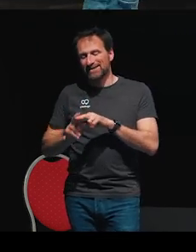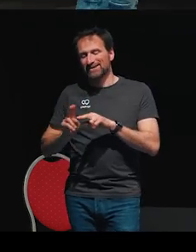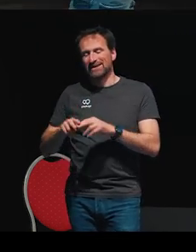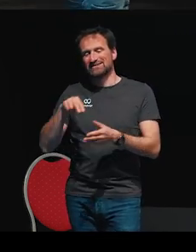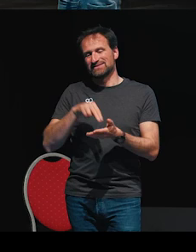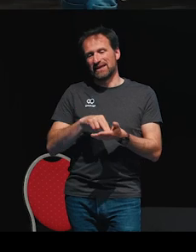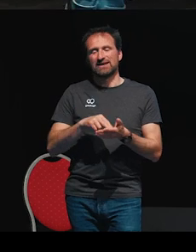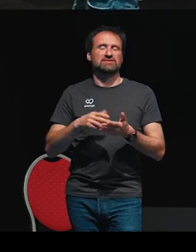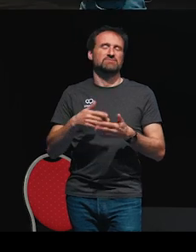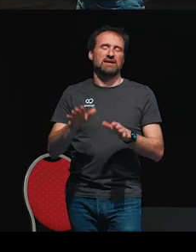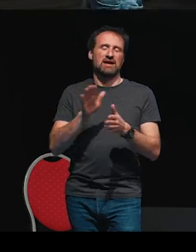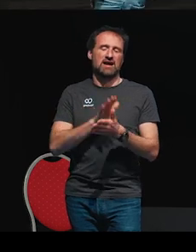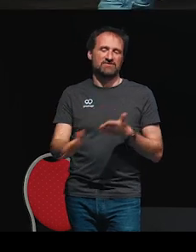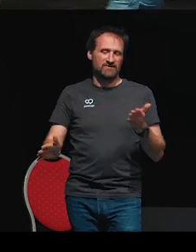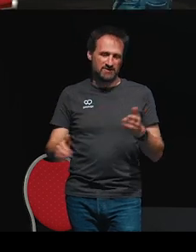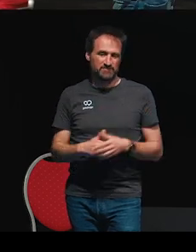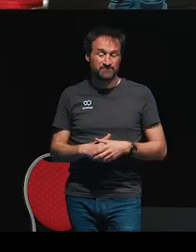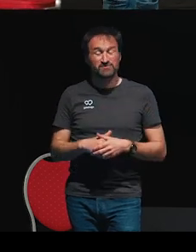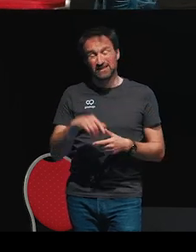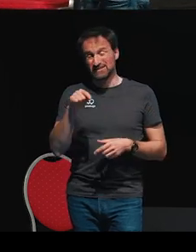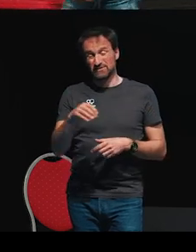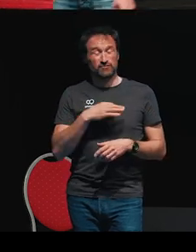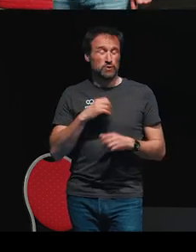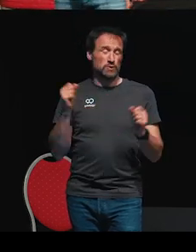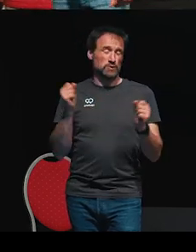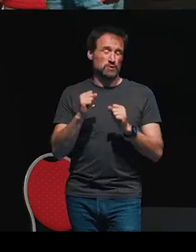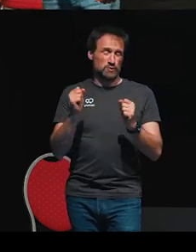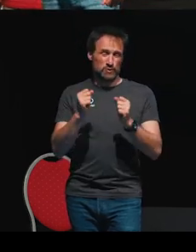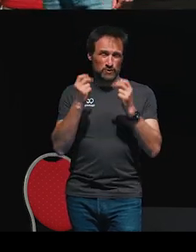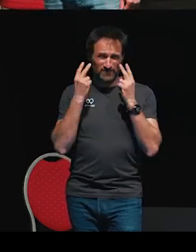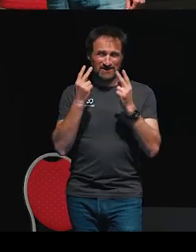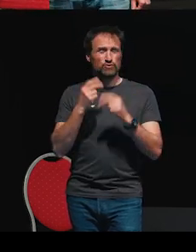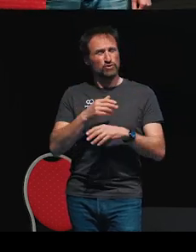is most beneficial and most important for me.